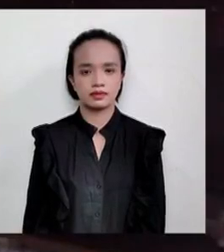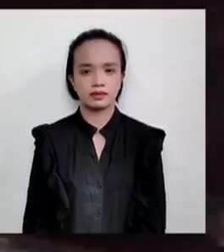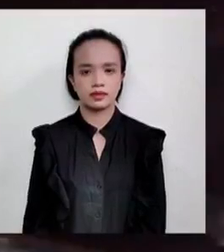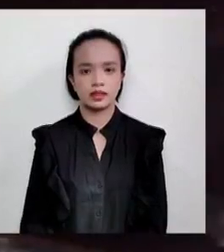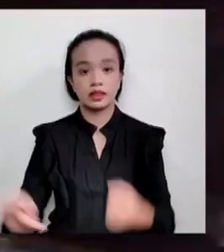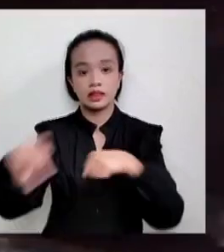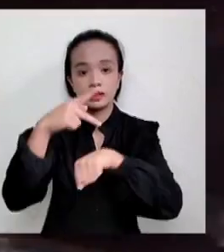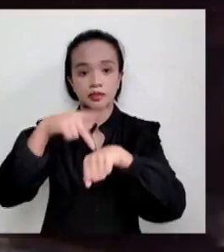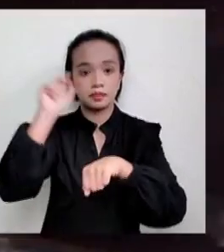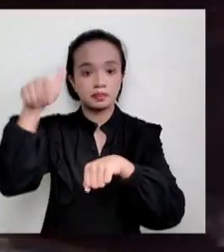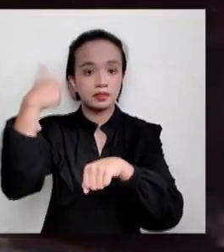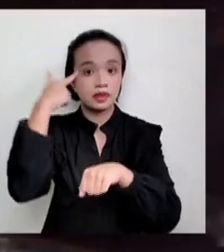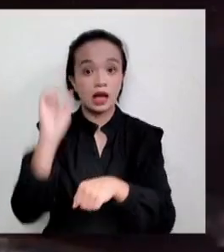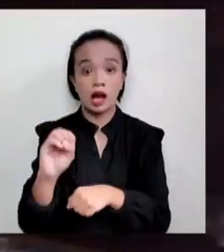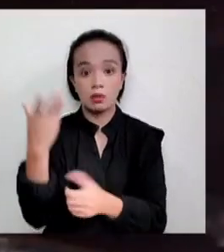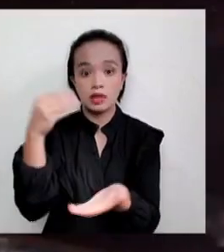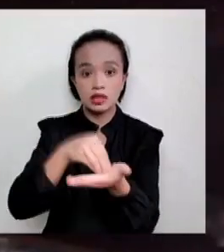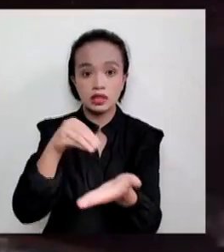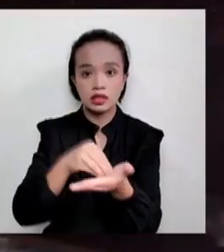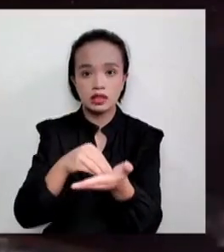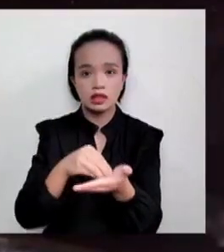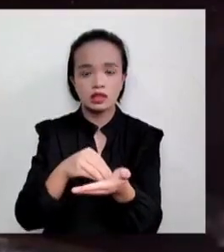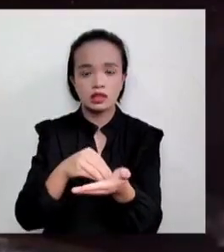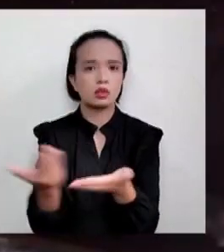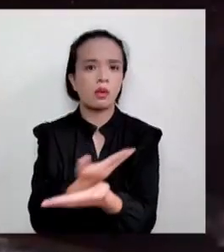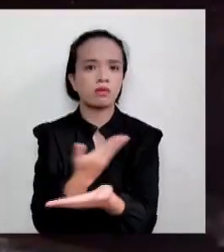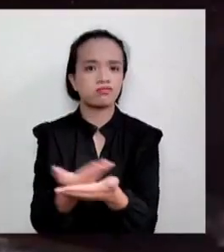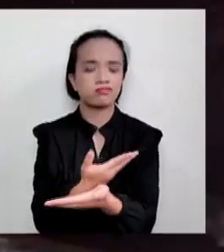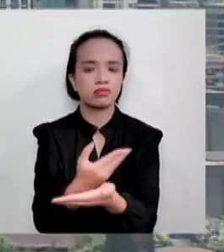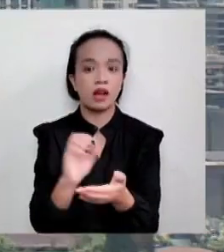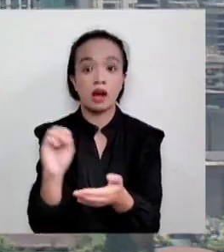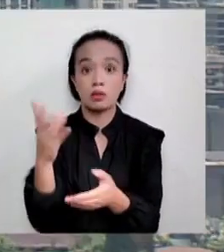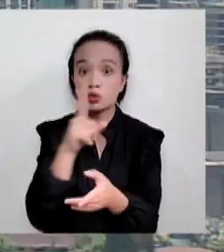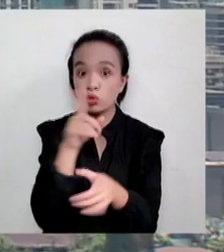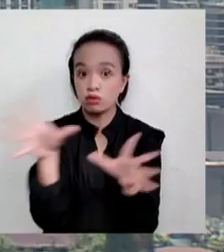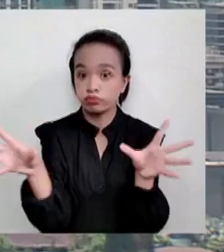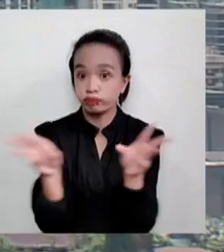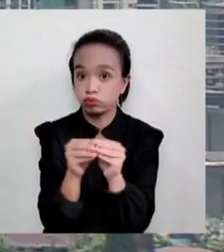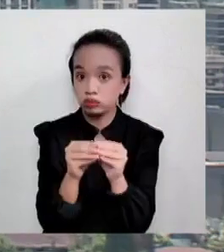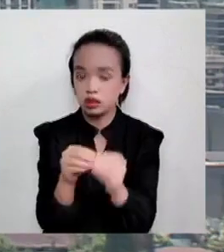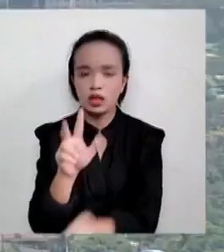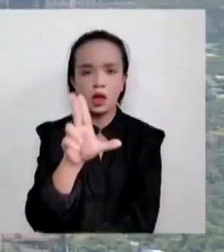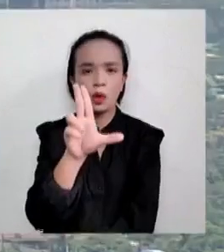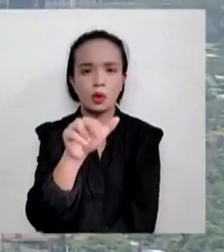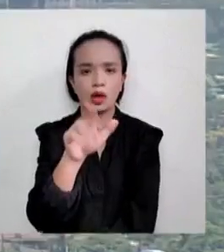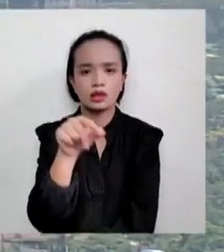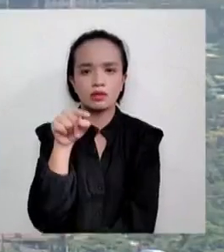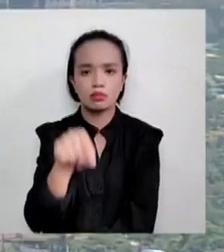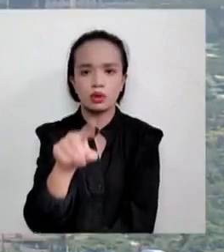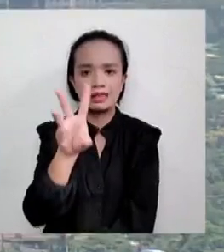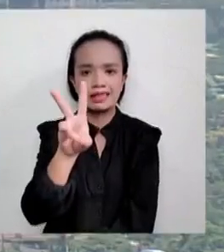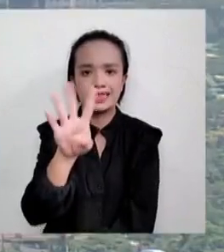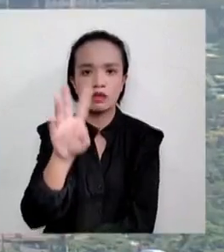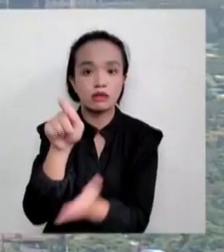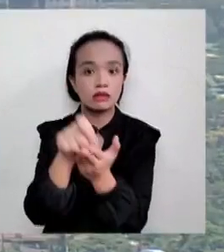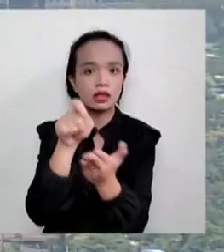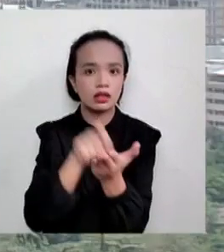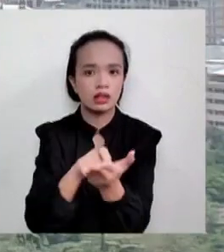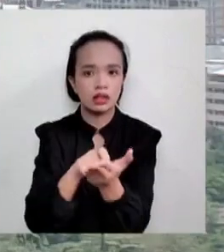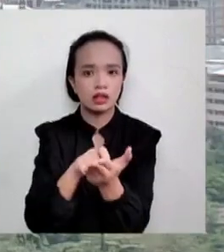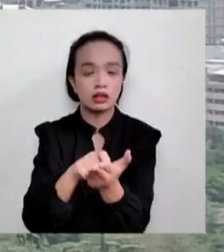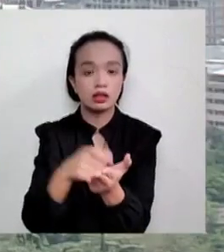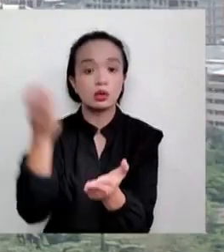The Philippine government's debt reaches a new record high. The total outstanding debt hit 13.64 trillion